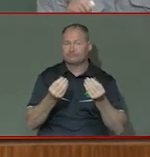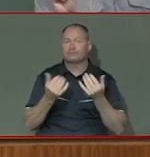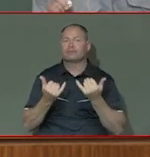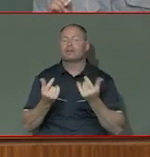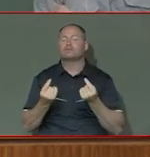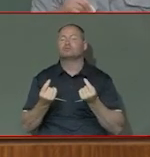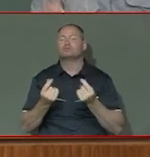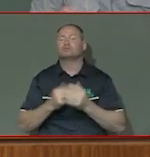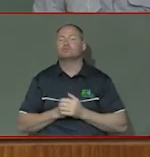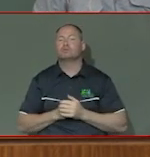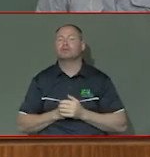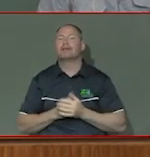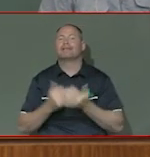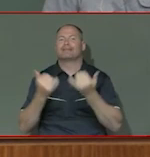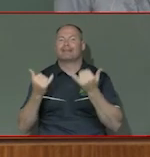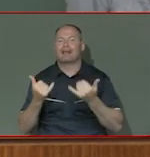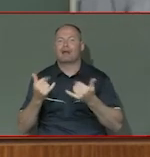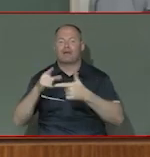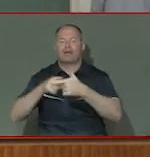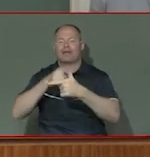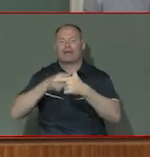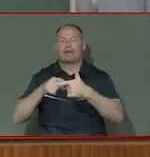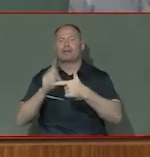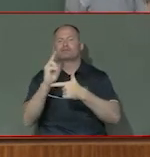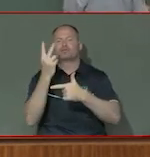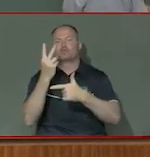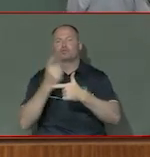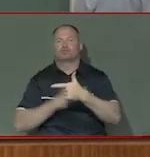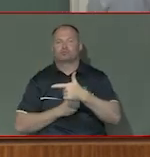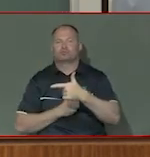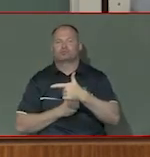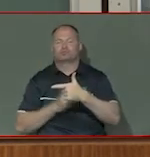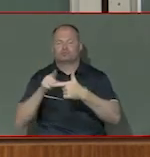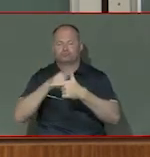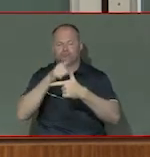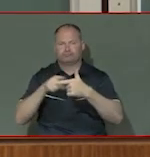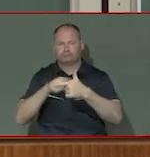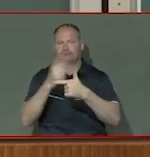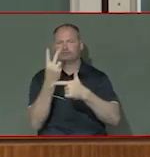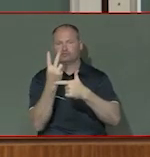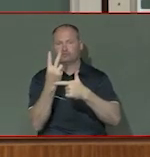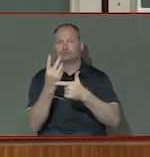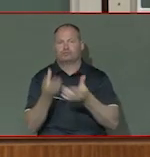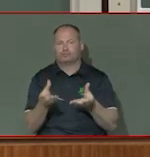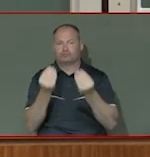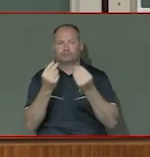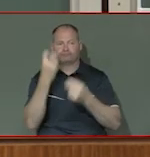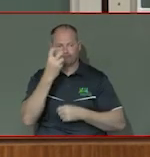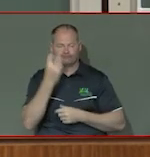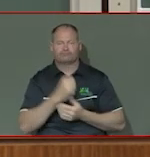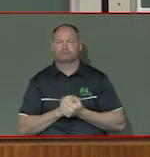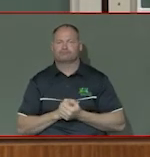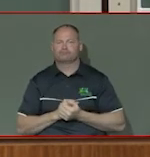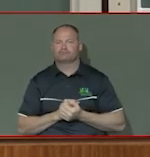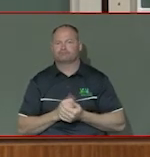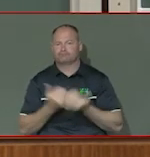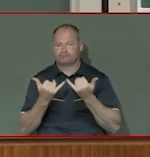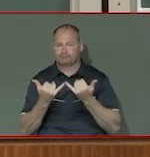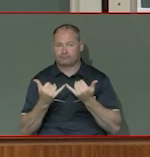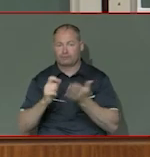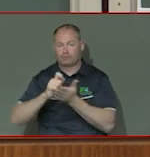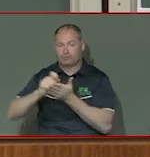we look for a double angle. Double the angle in the diagram. So this here becomes the